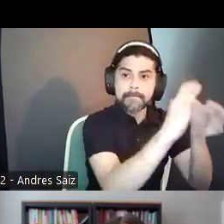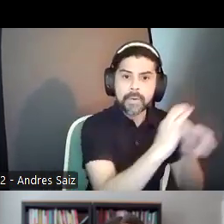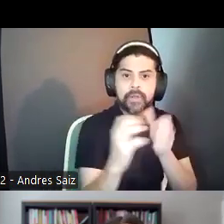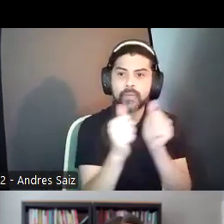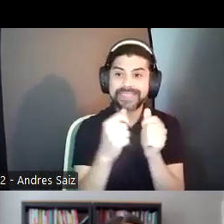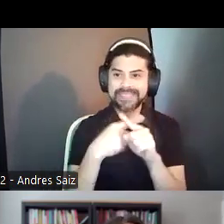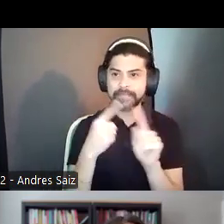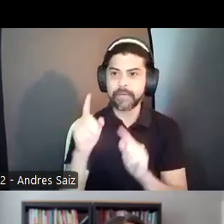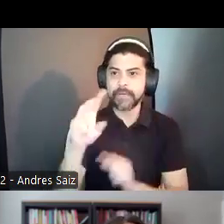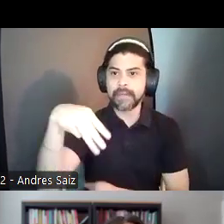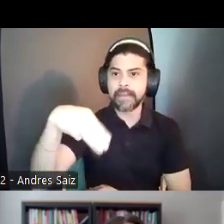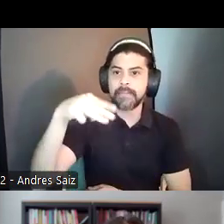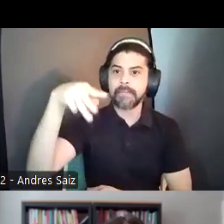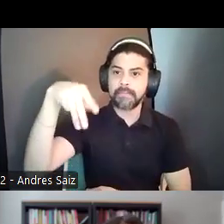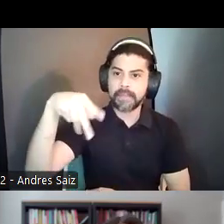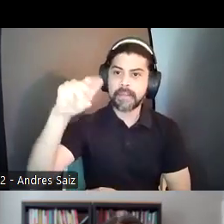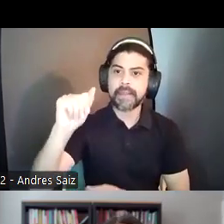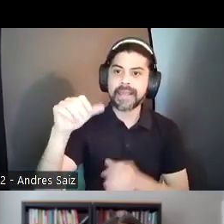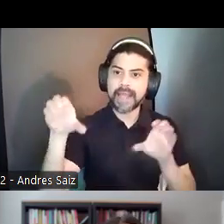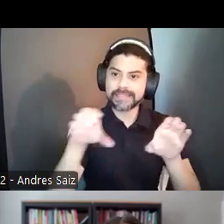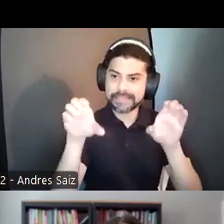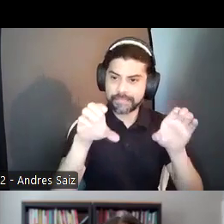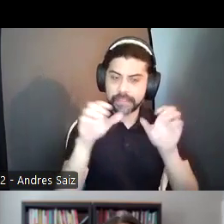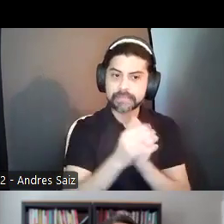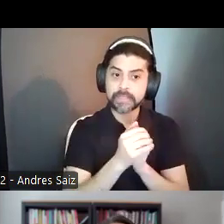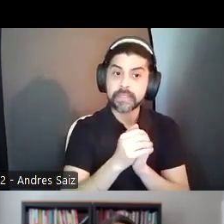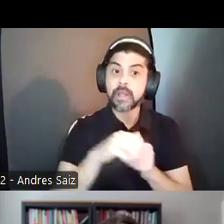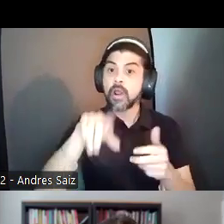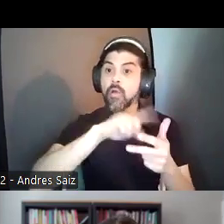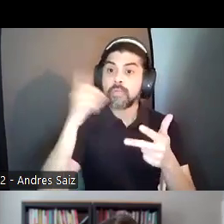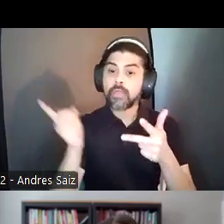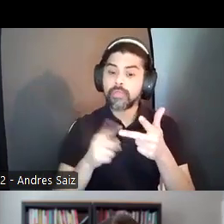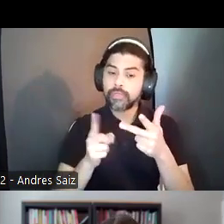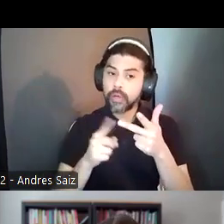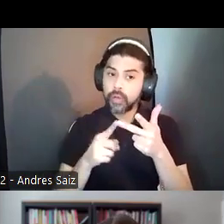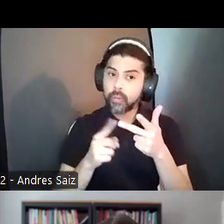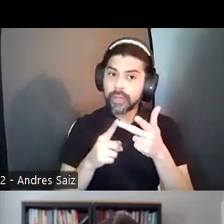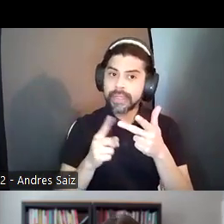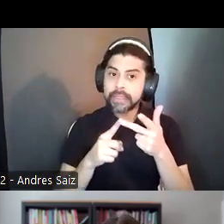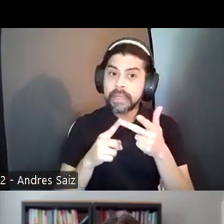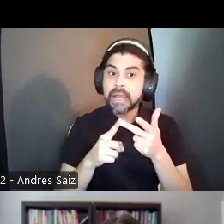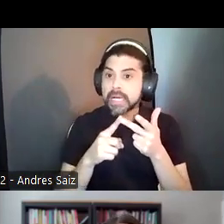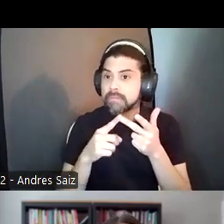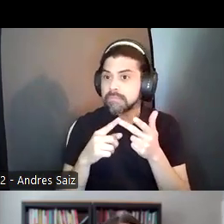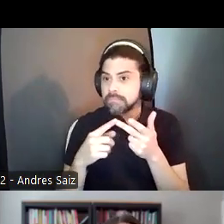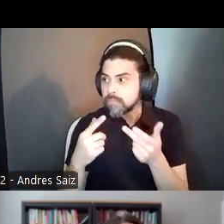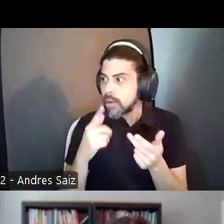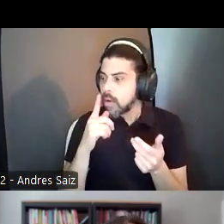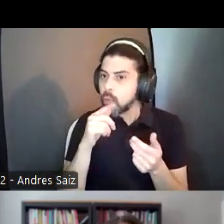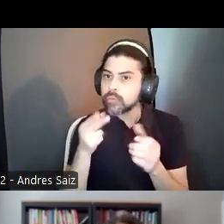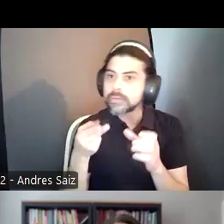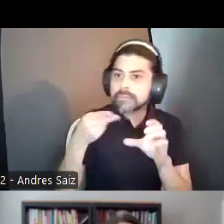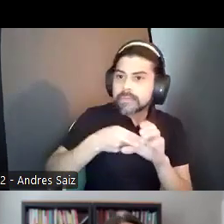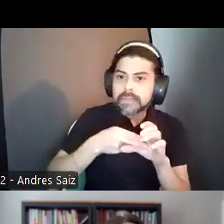activities. The third one here, so this is not just is stakeholder and consumer engagement happening, but how